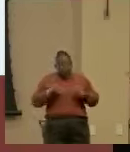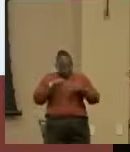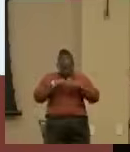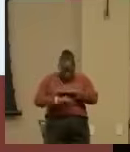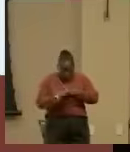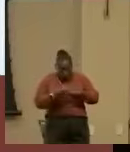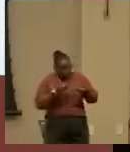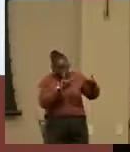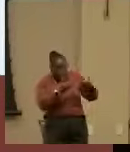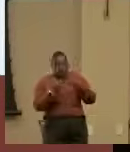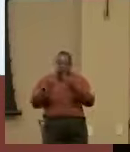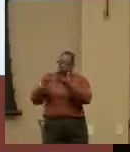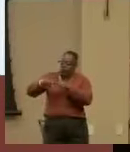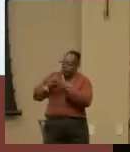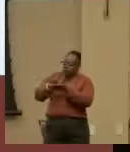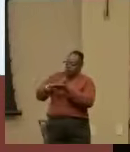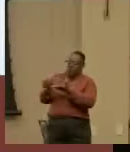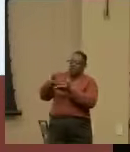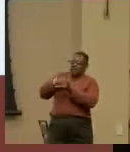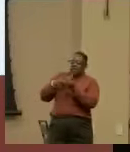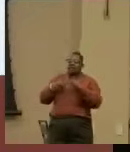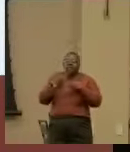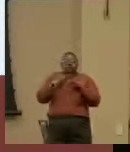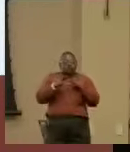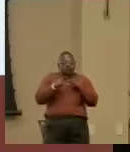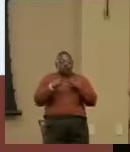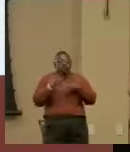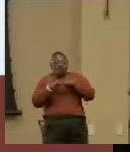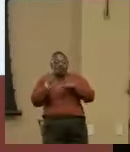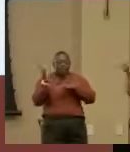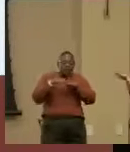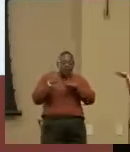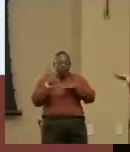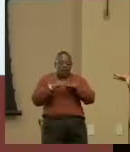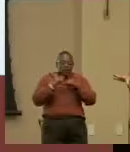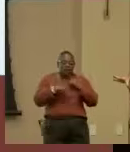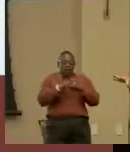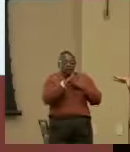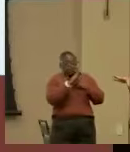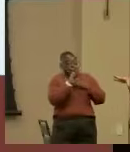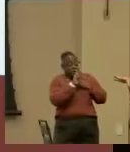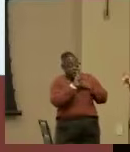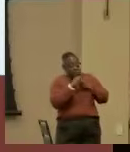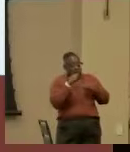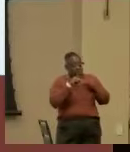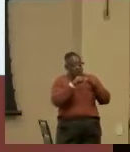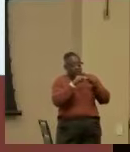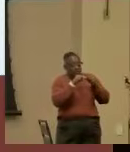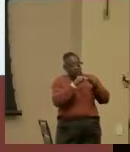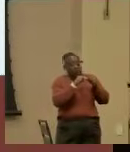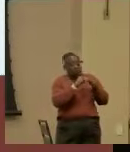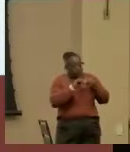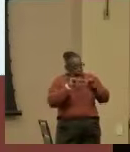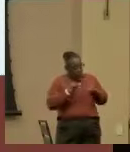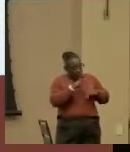out, because they have a shorter half-life. They're a shorter on and off compared to rituximab that stays in the system for a longer period of time.